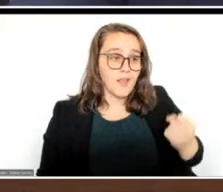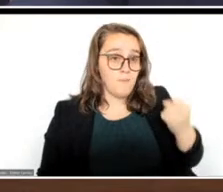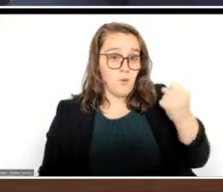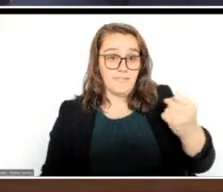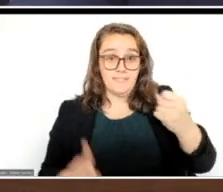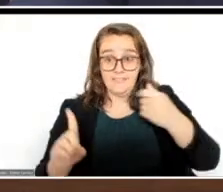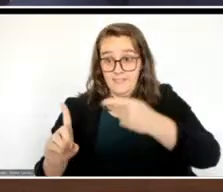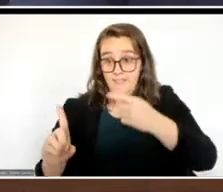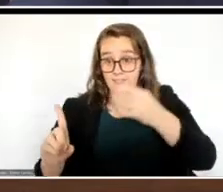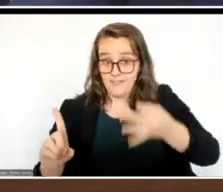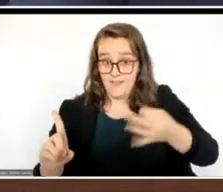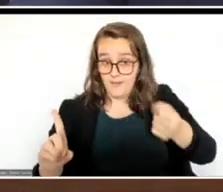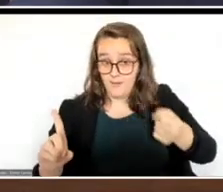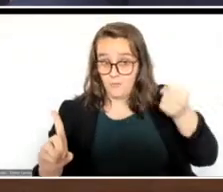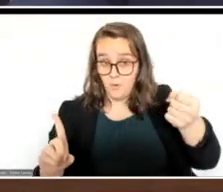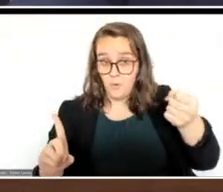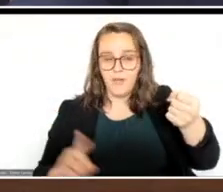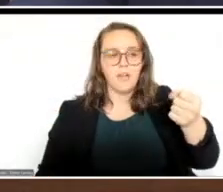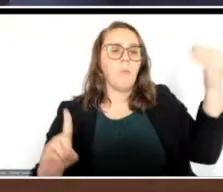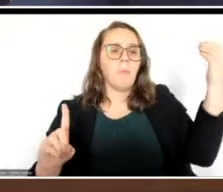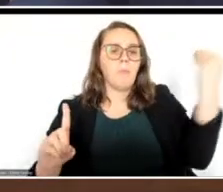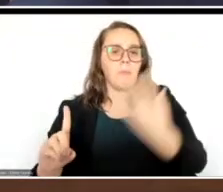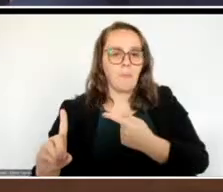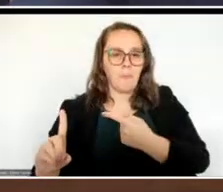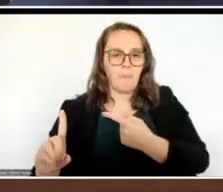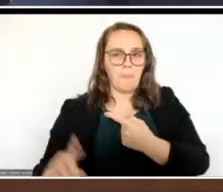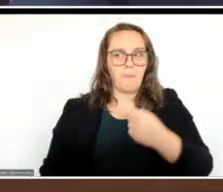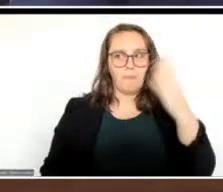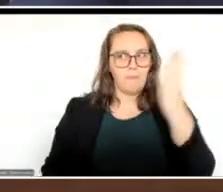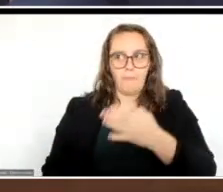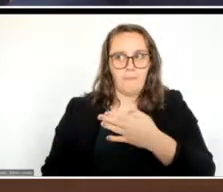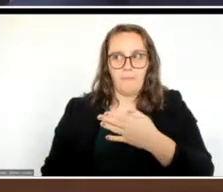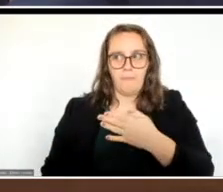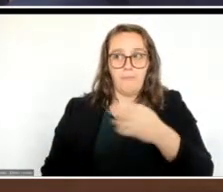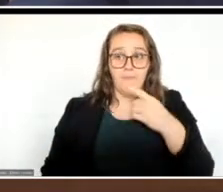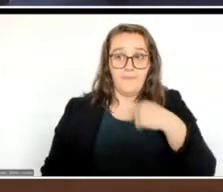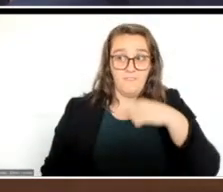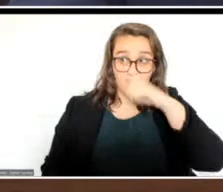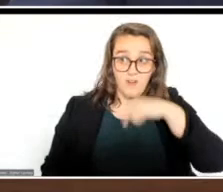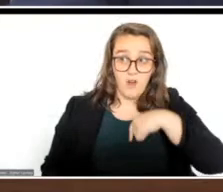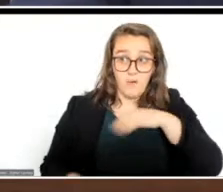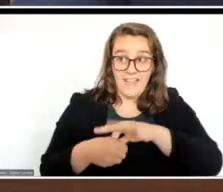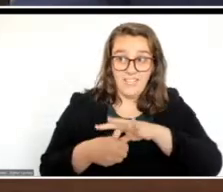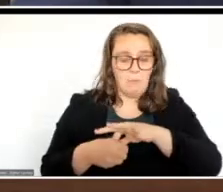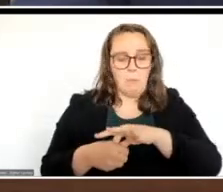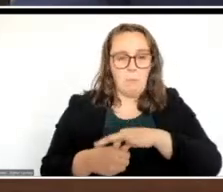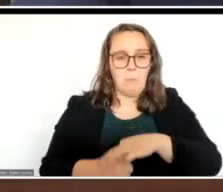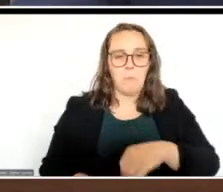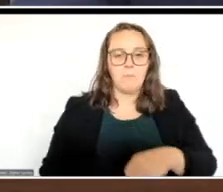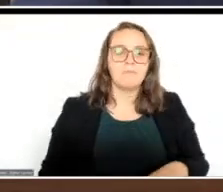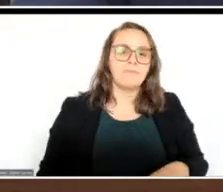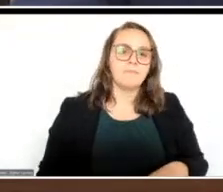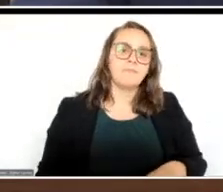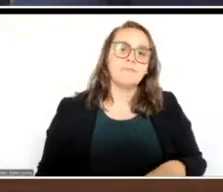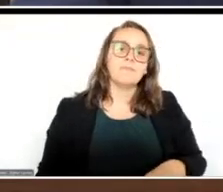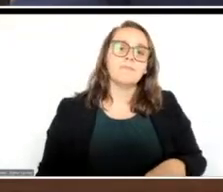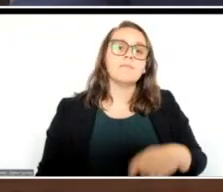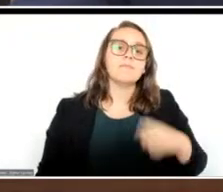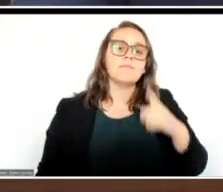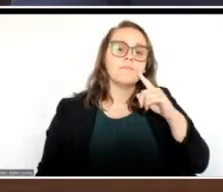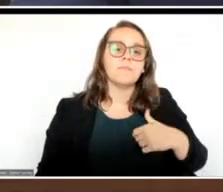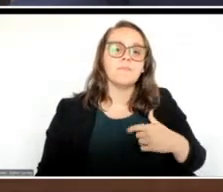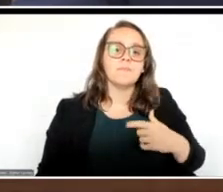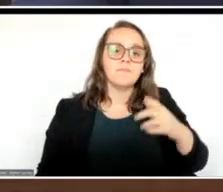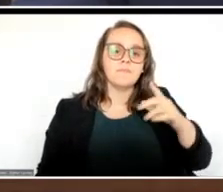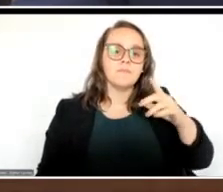and told him point blank they were false. In mid-December 2020, President Trump's senior advisors told